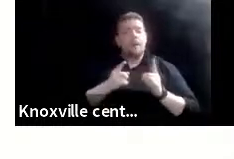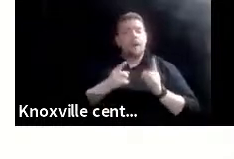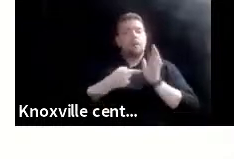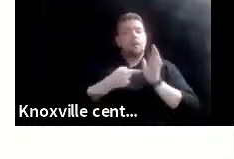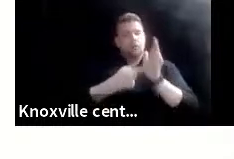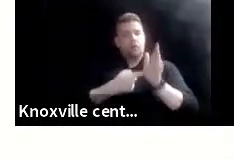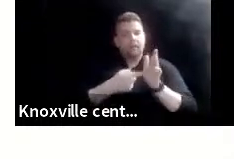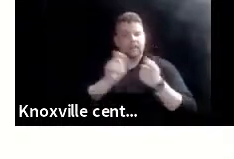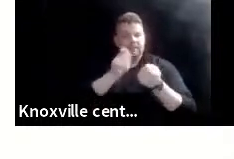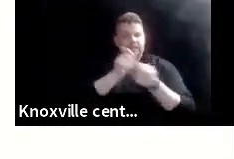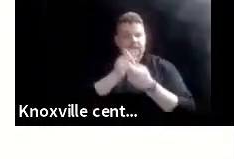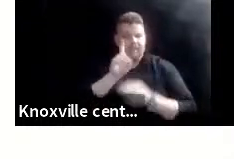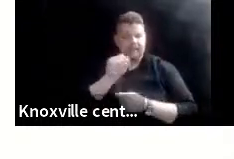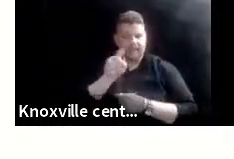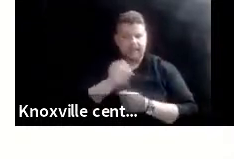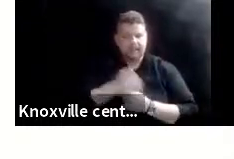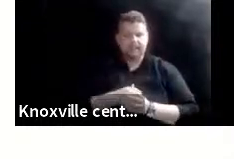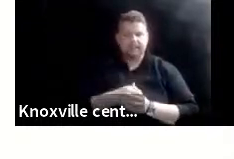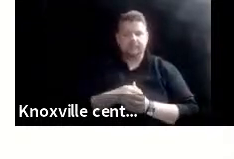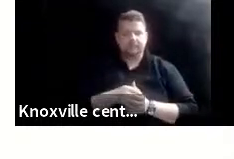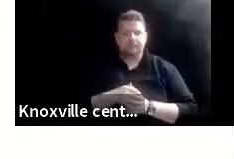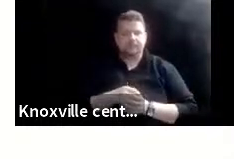specific dates on here for you.